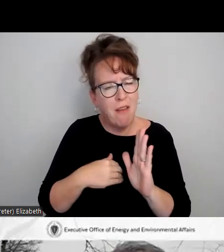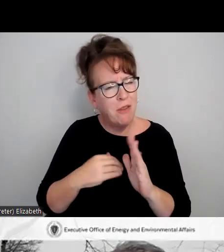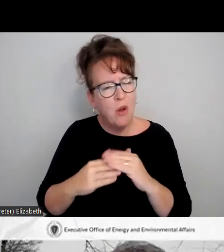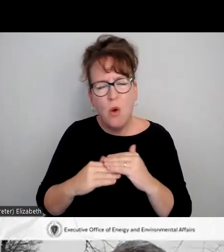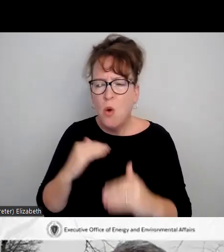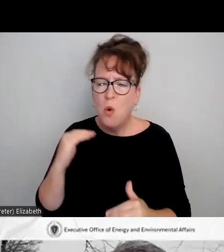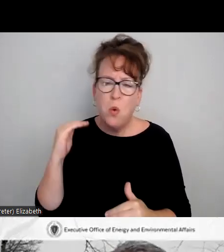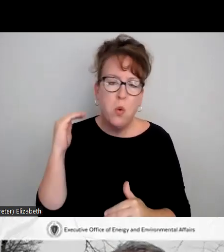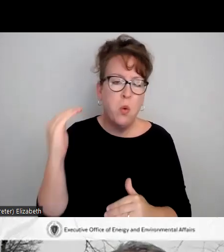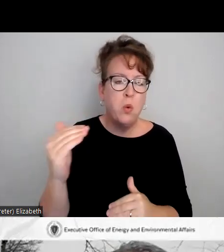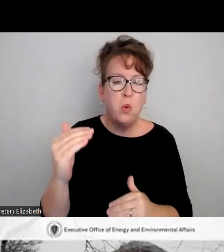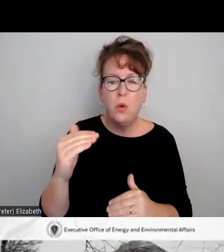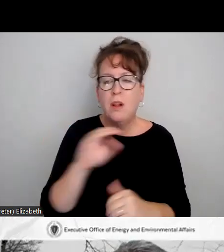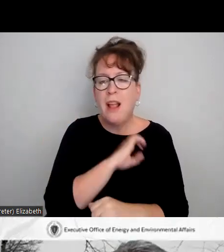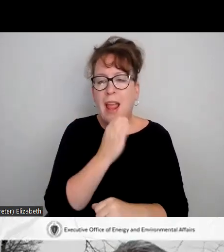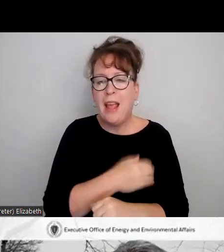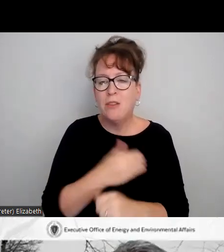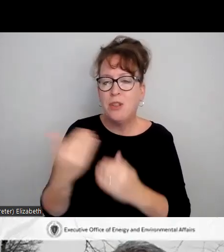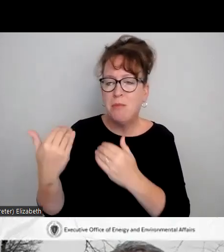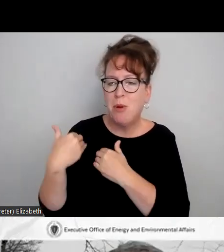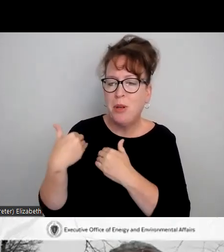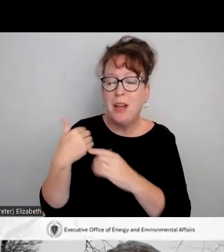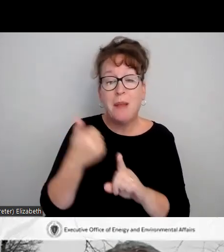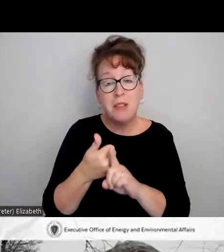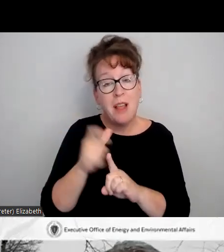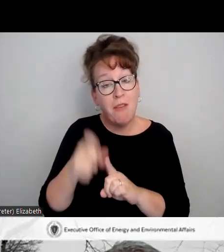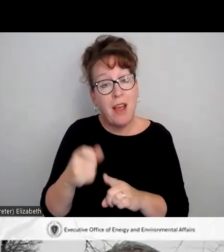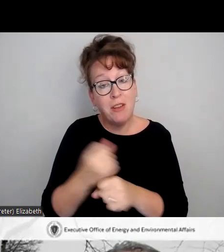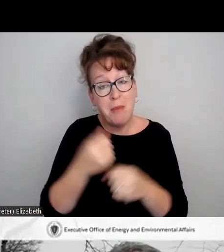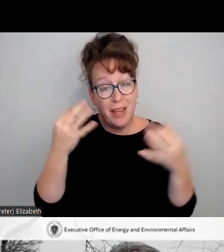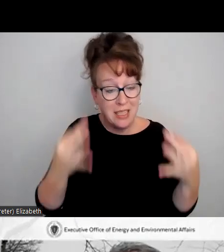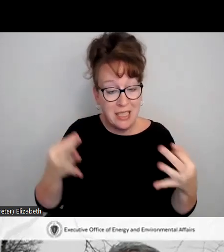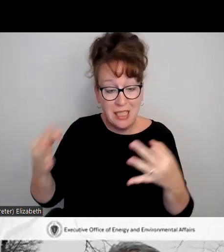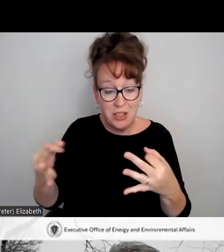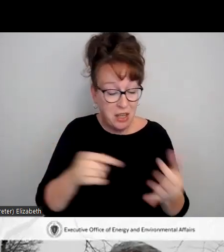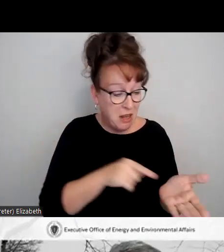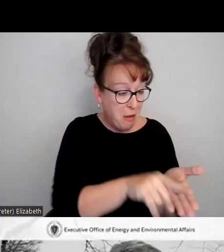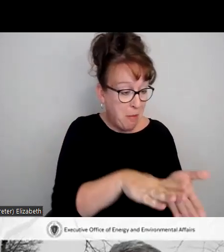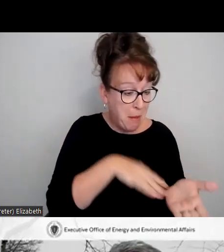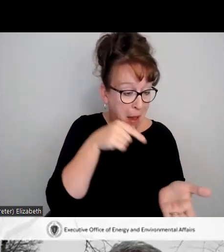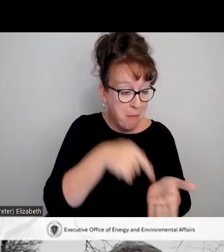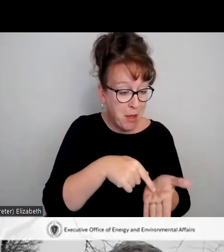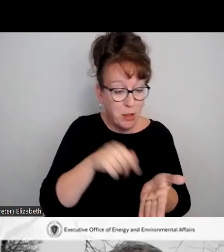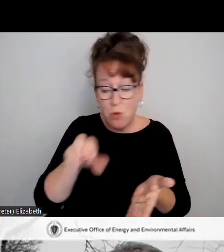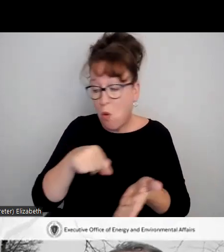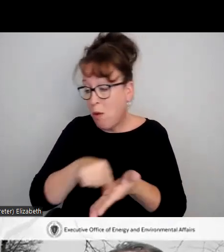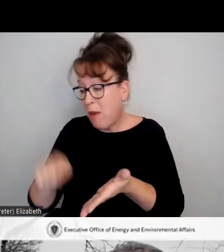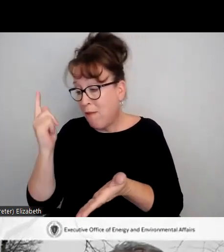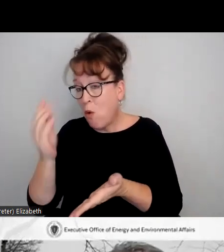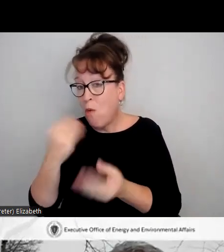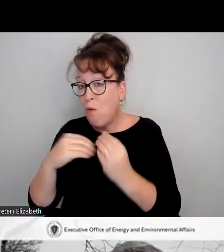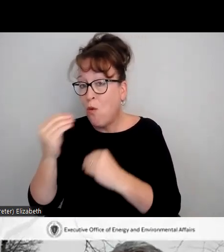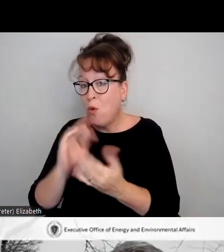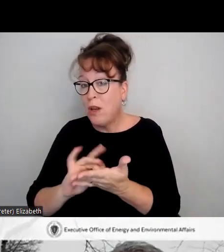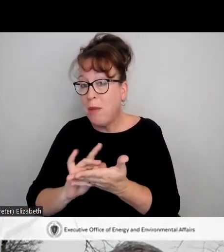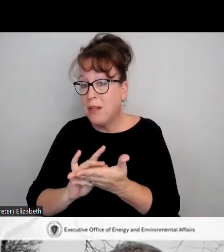average energy burden, and they have to make choices between paying their bills or paying for food or medicine. So we want to hear